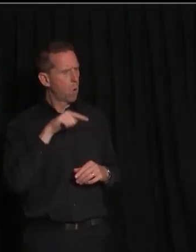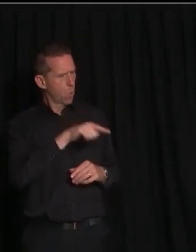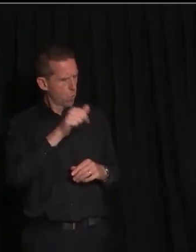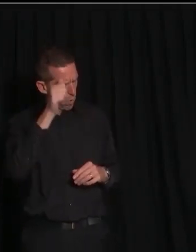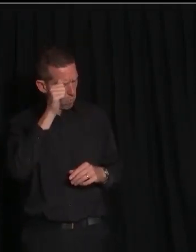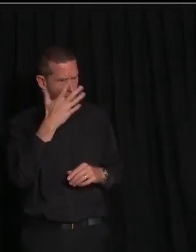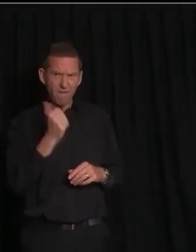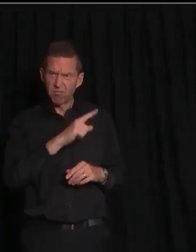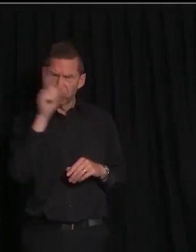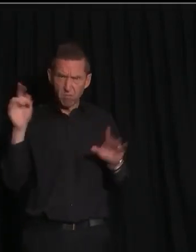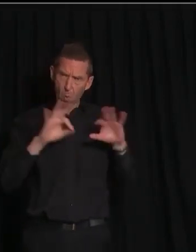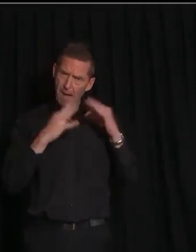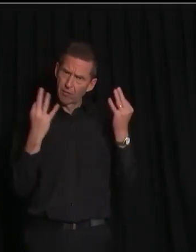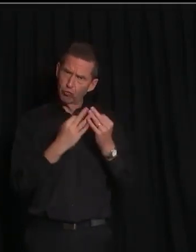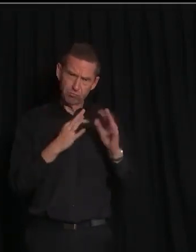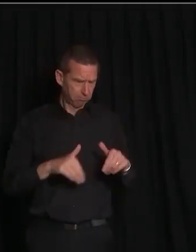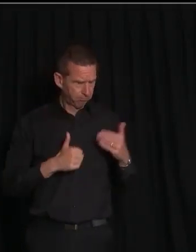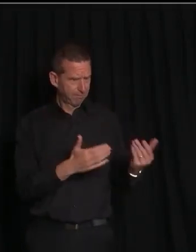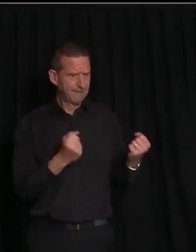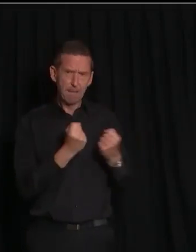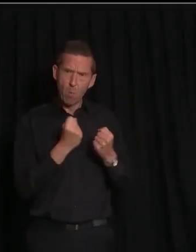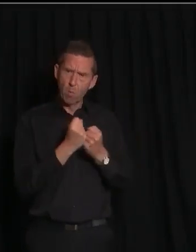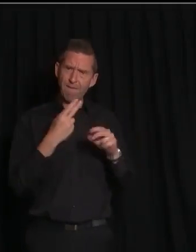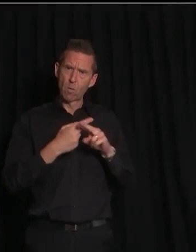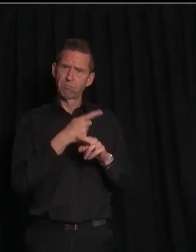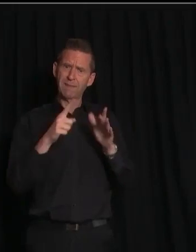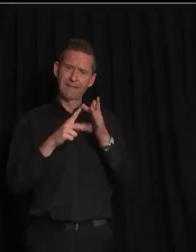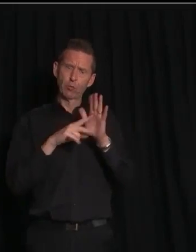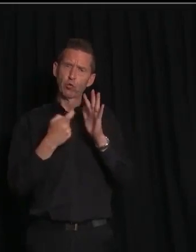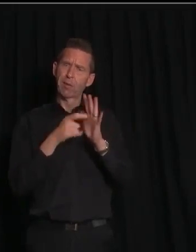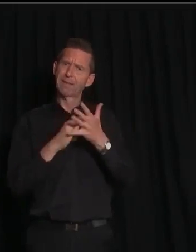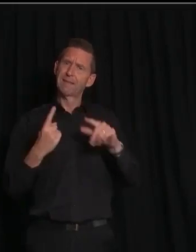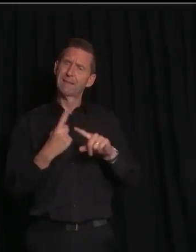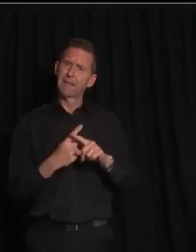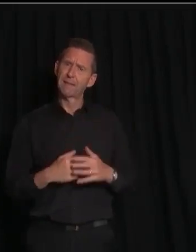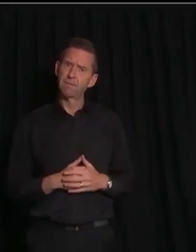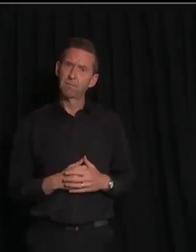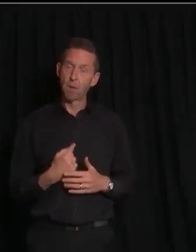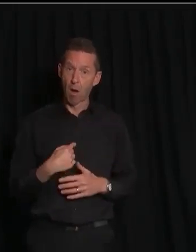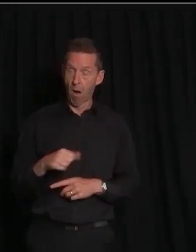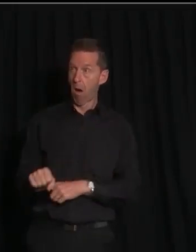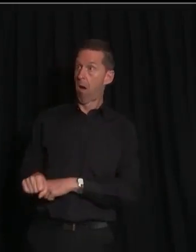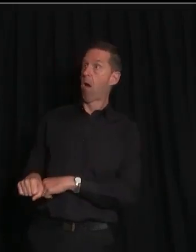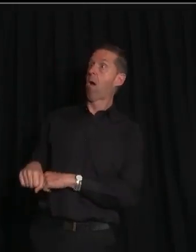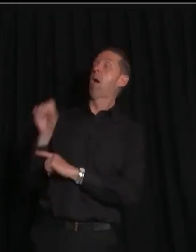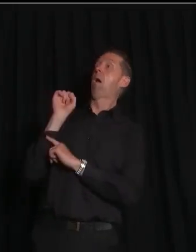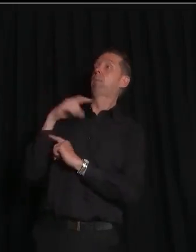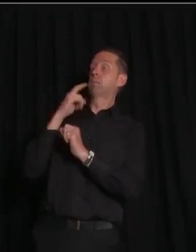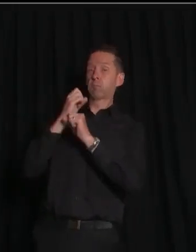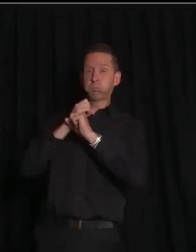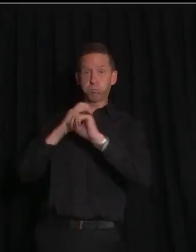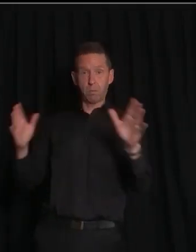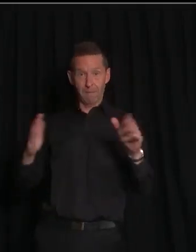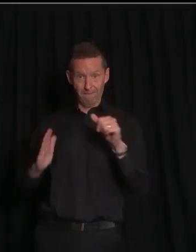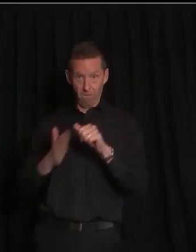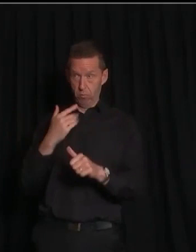that there are organizations that provide support to intersex people? I was like, oh my God, first of all,